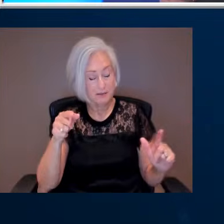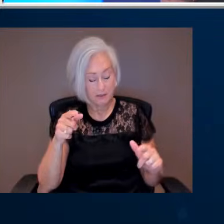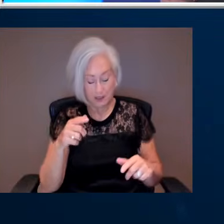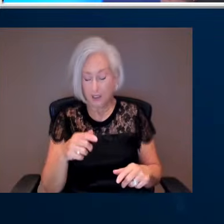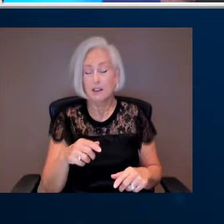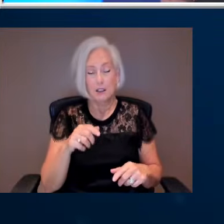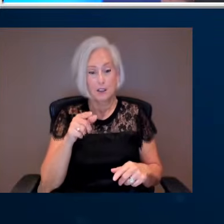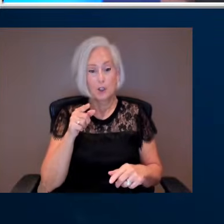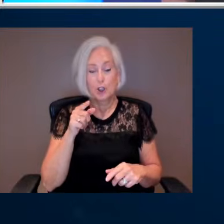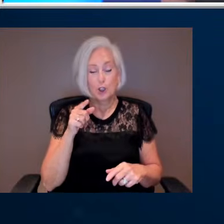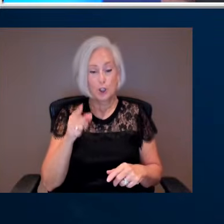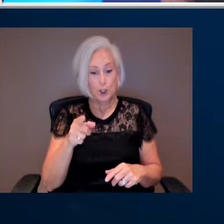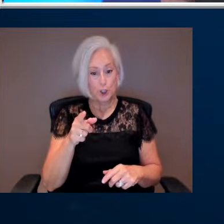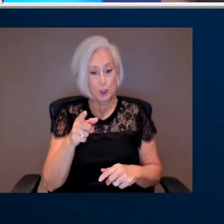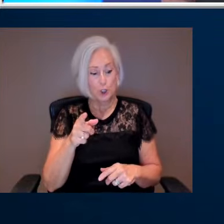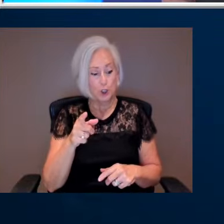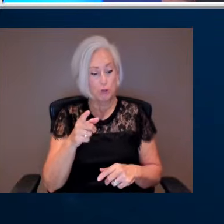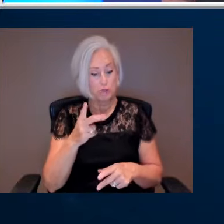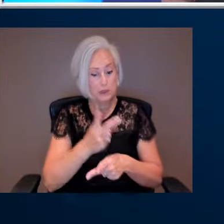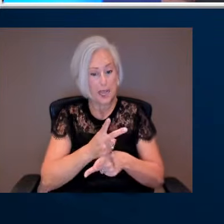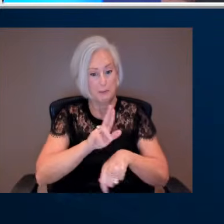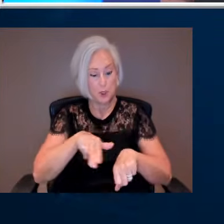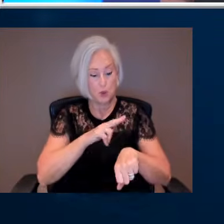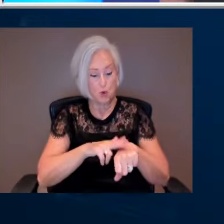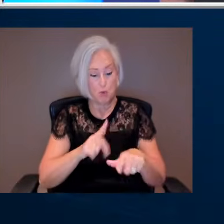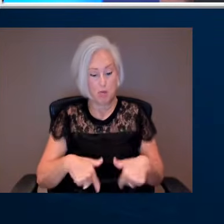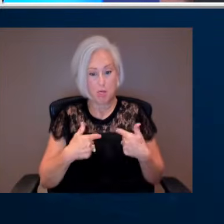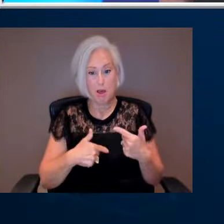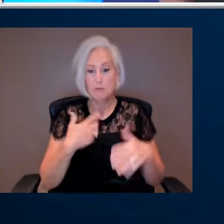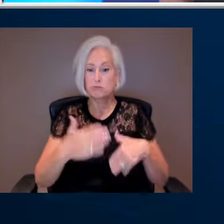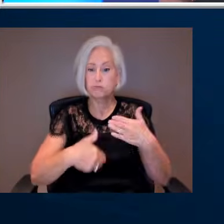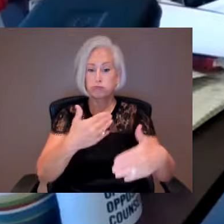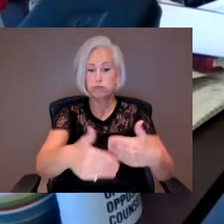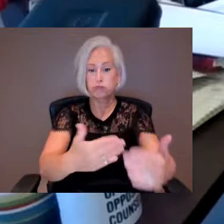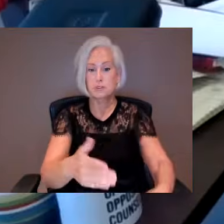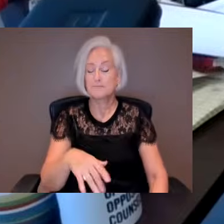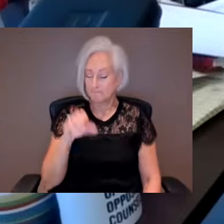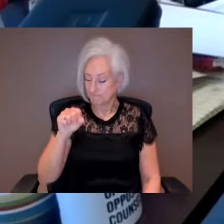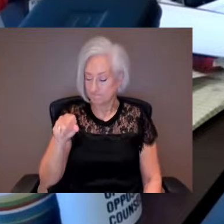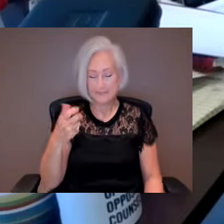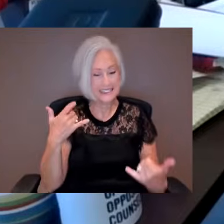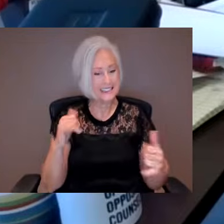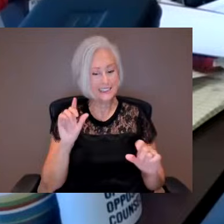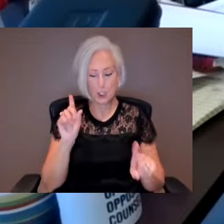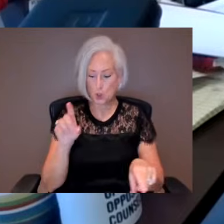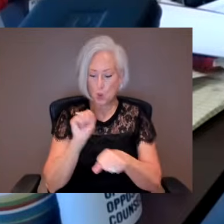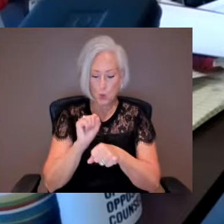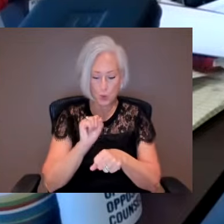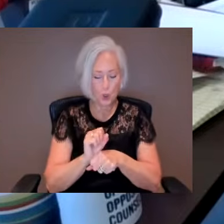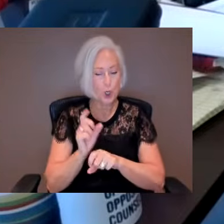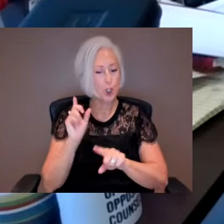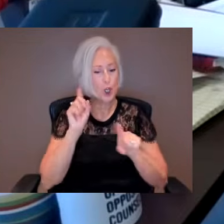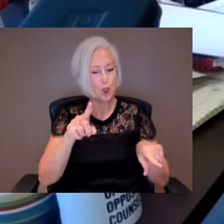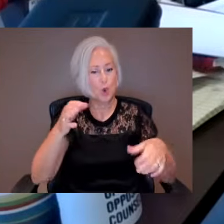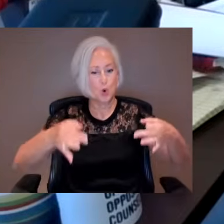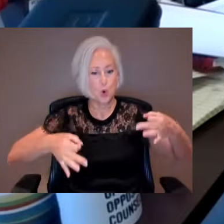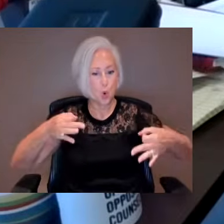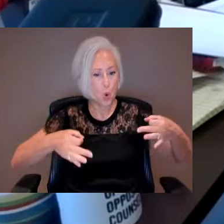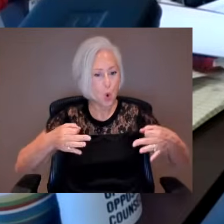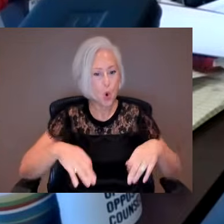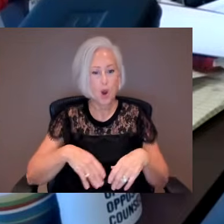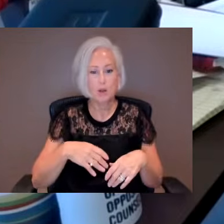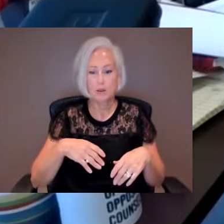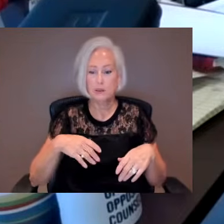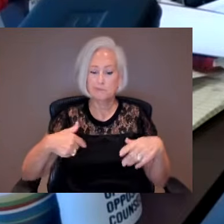to kind of keep your normal life, so to speak, right? I could still work. I was still going to trial. I was still moving